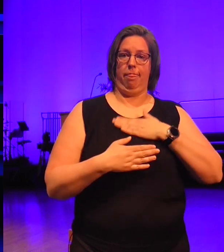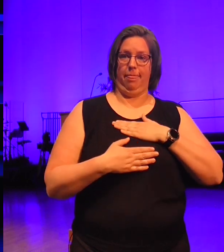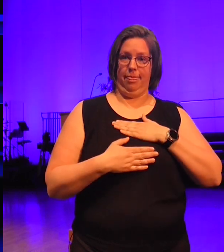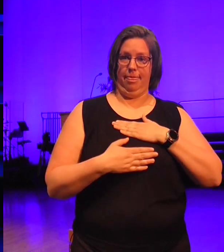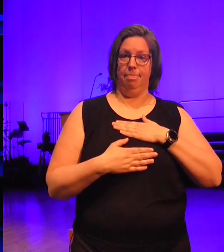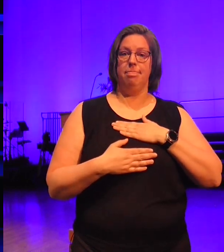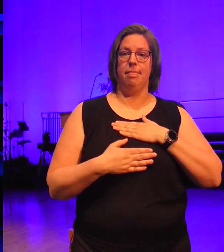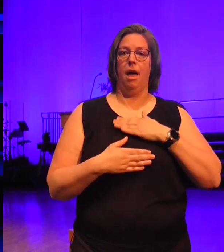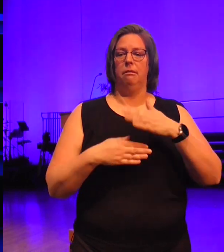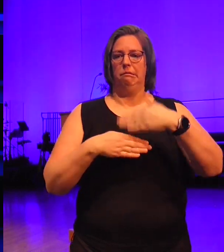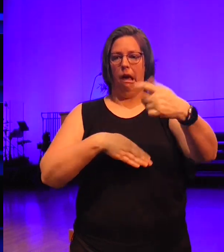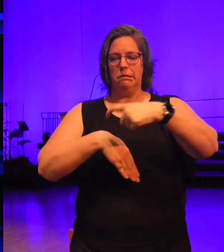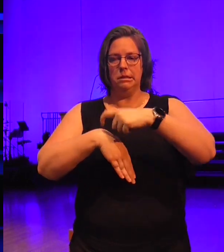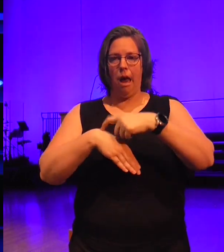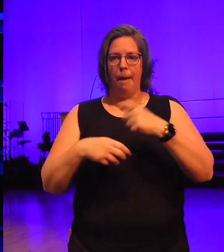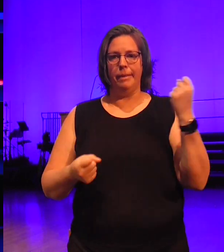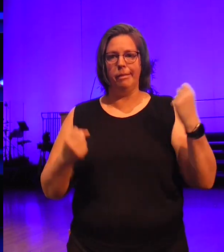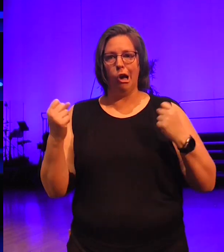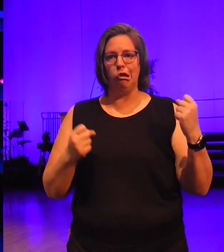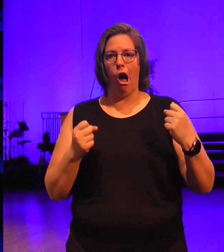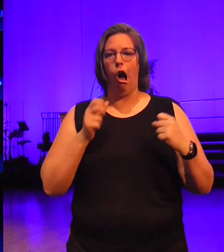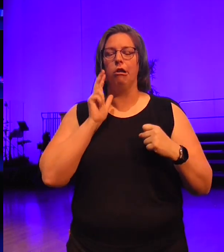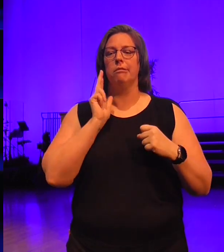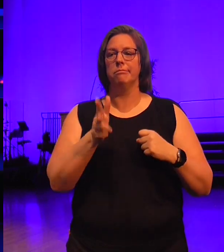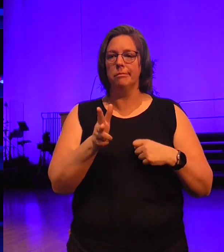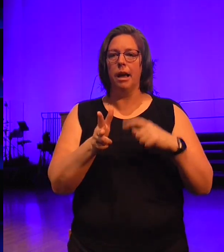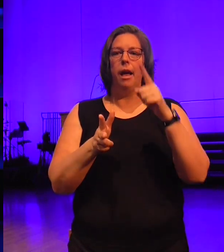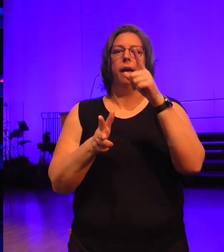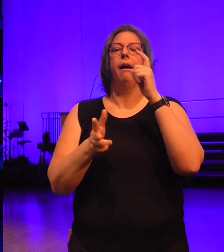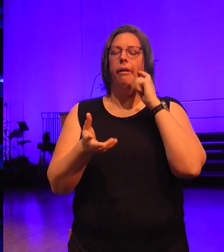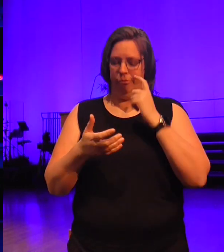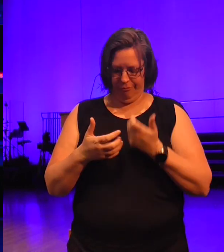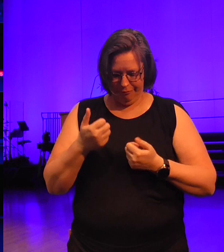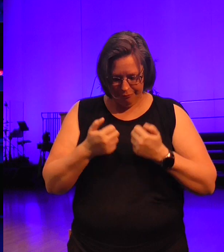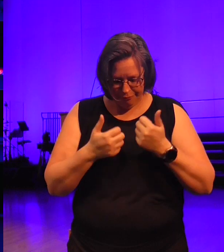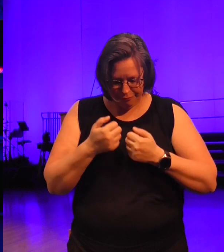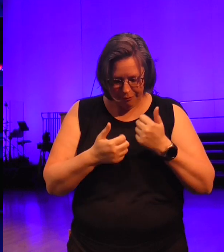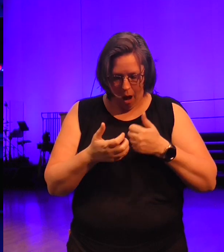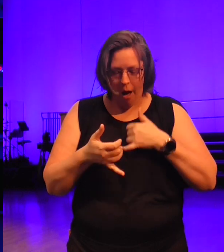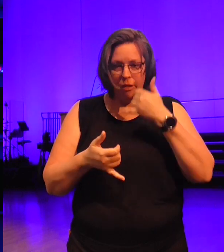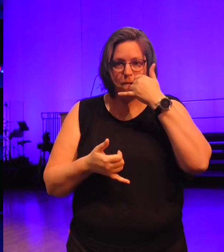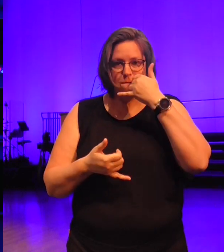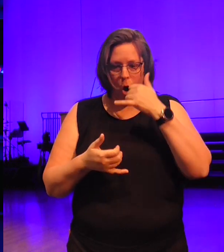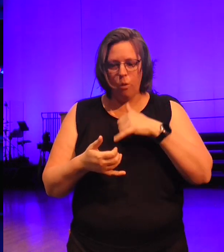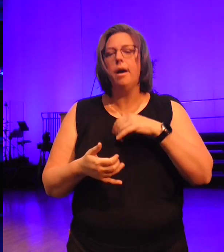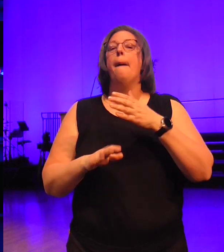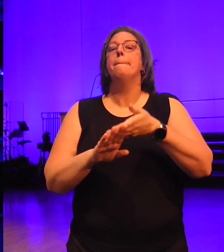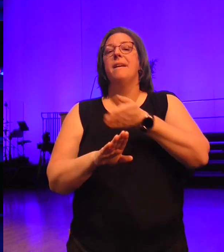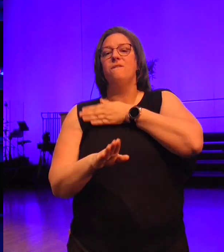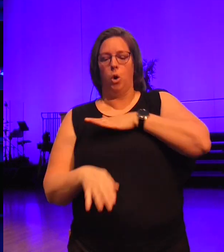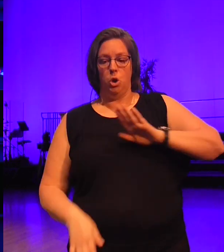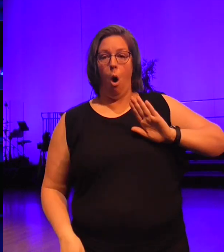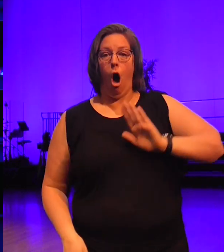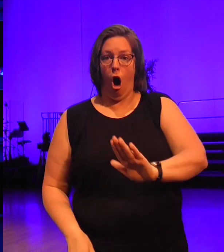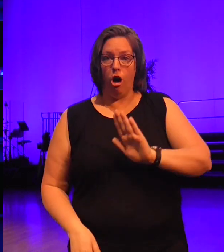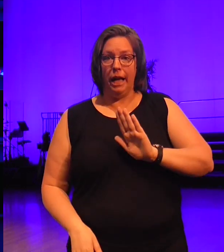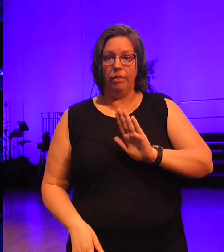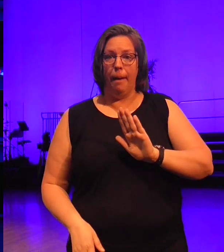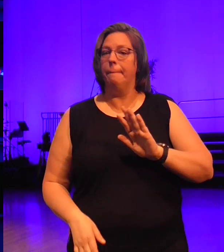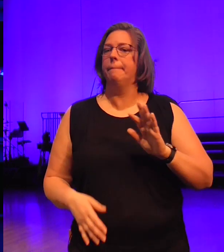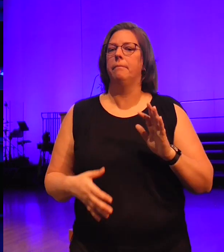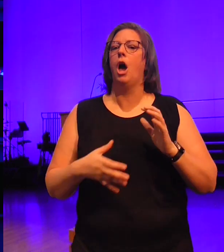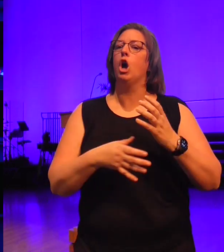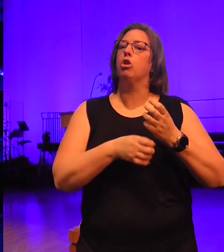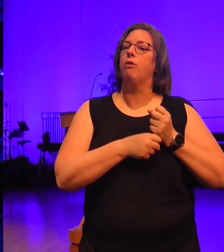light in front of you in their car is looking at their phone instead of noticing the green light, before you honk, grab your breath. When